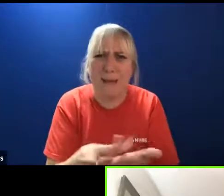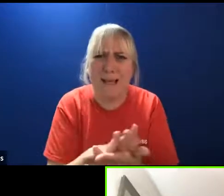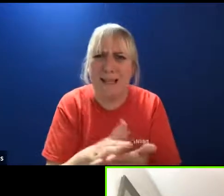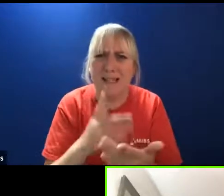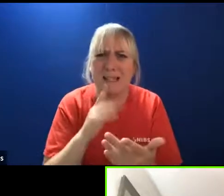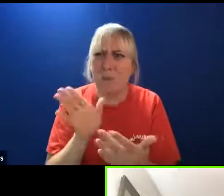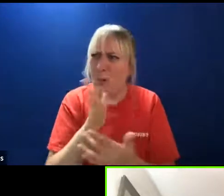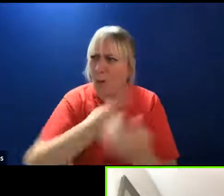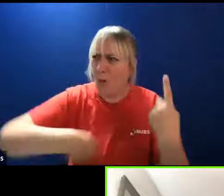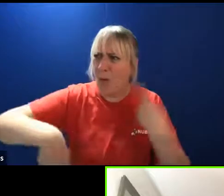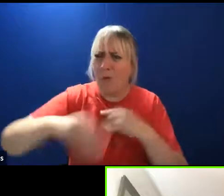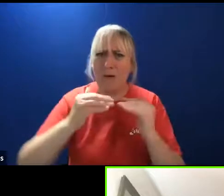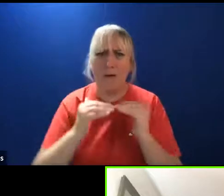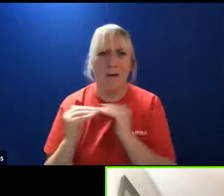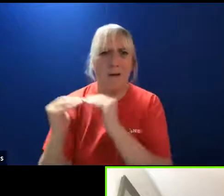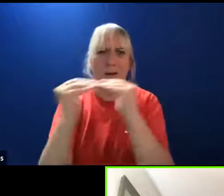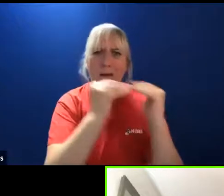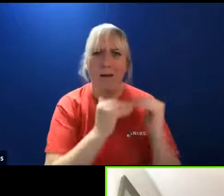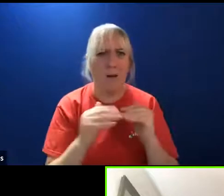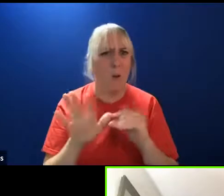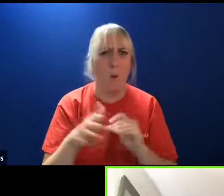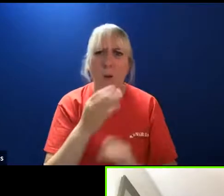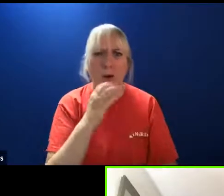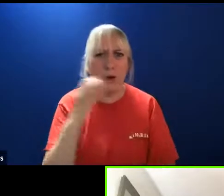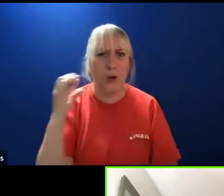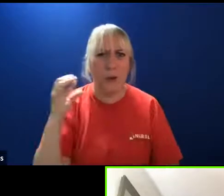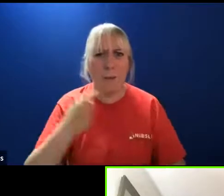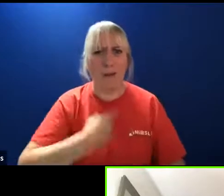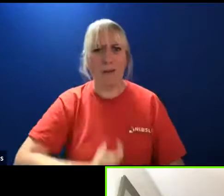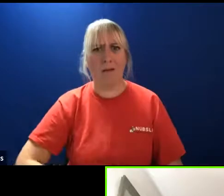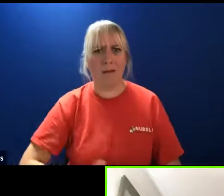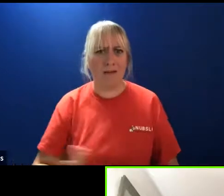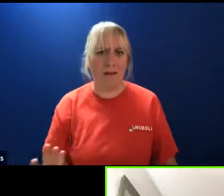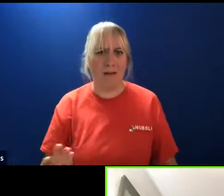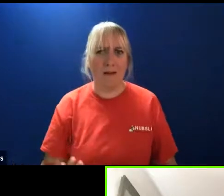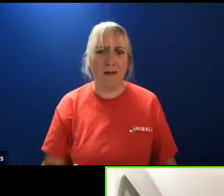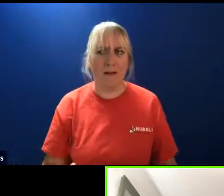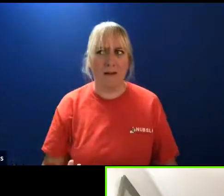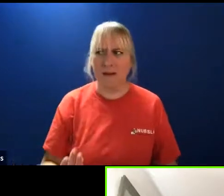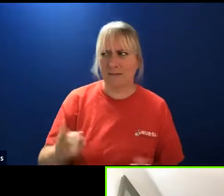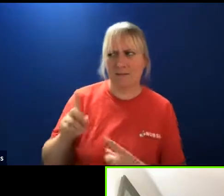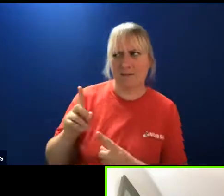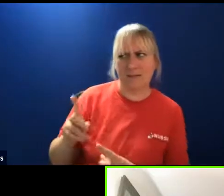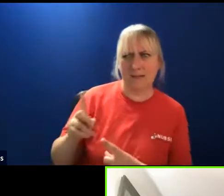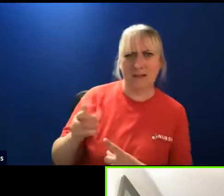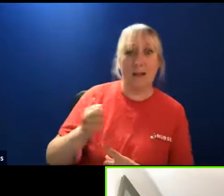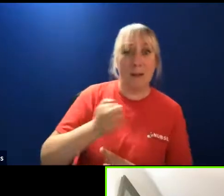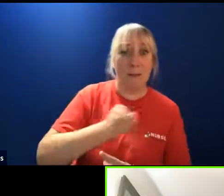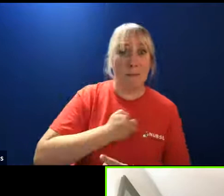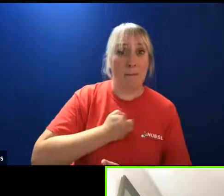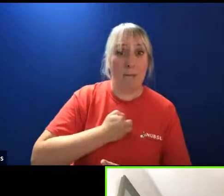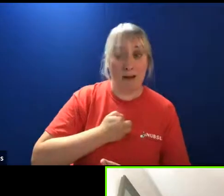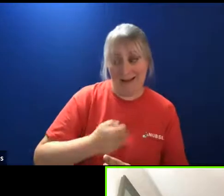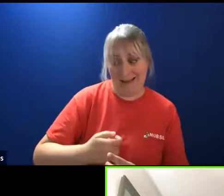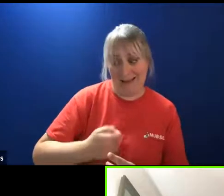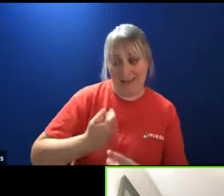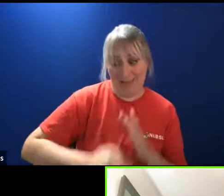Cuban. Now, my lived experience suggests to me that that's problematic. And